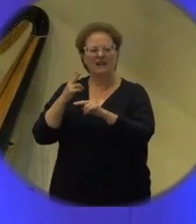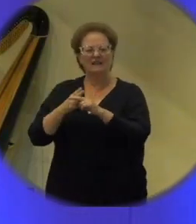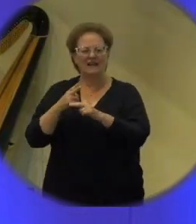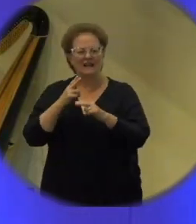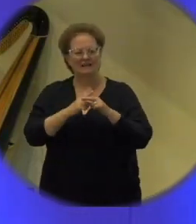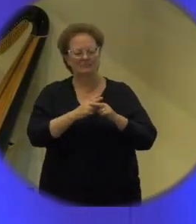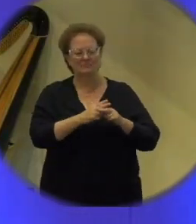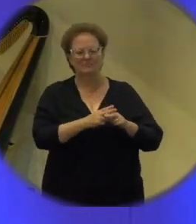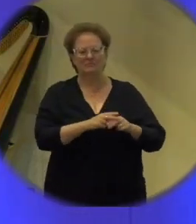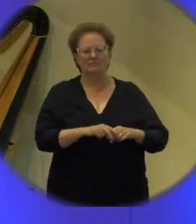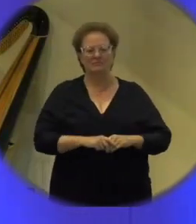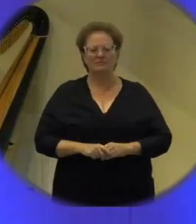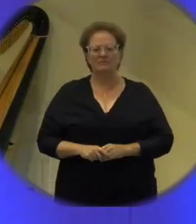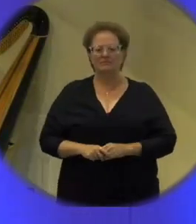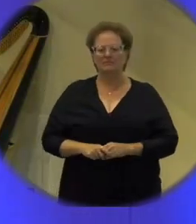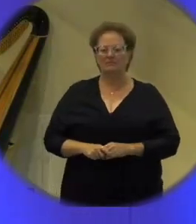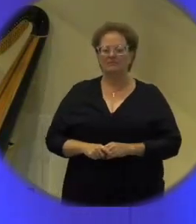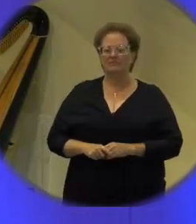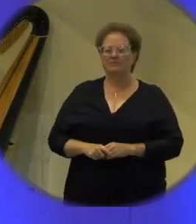was a prostitute.